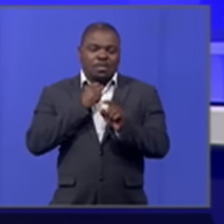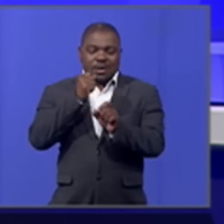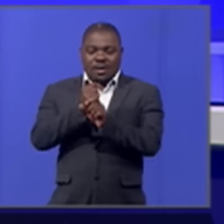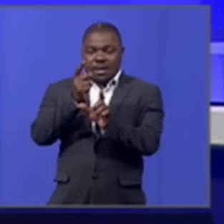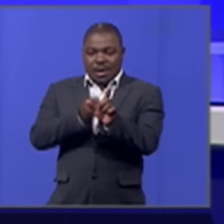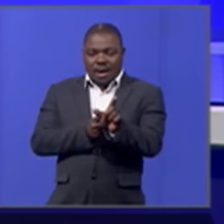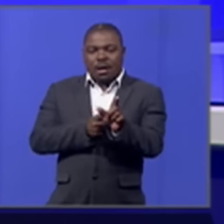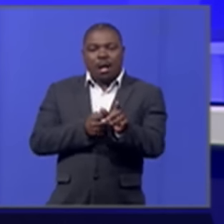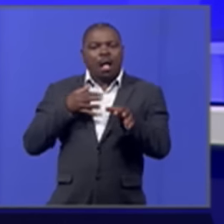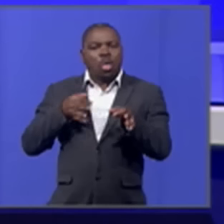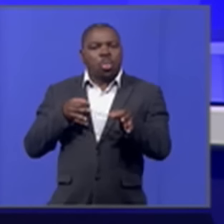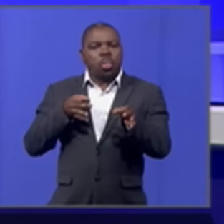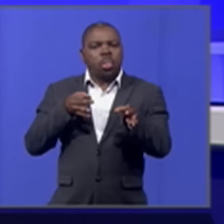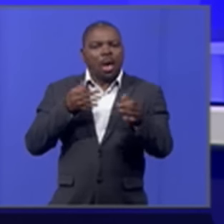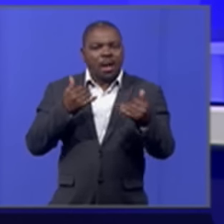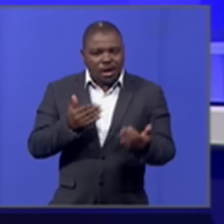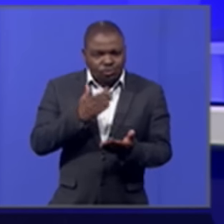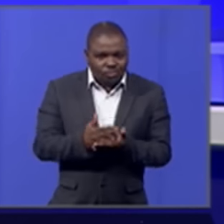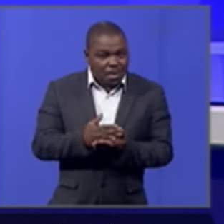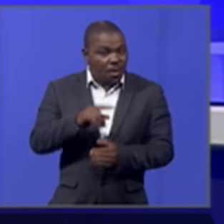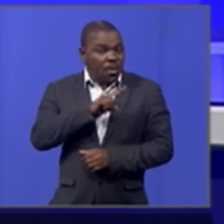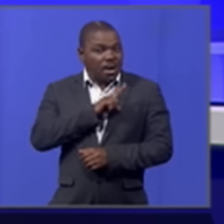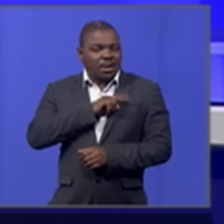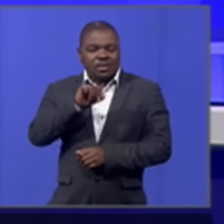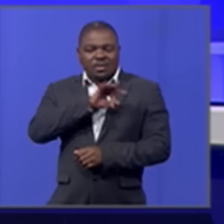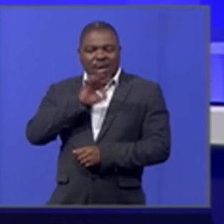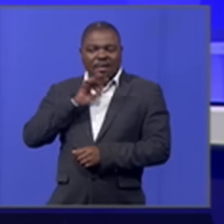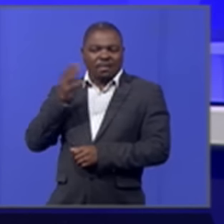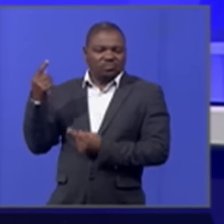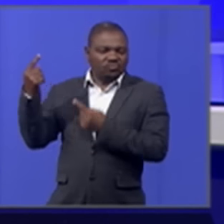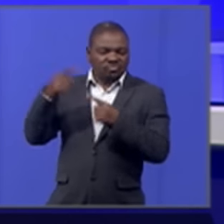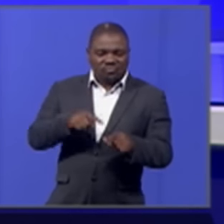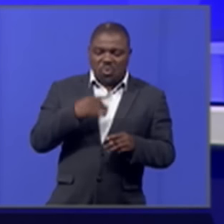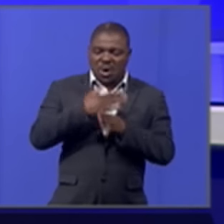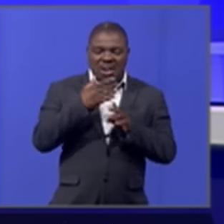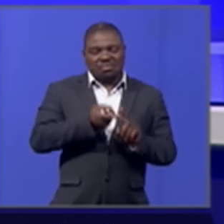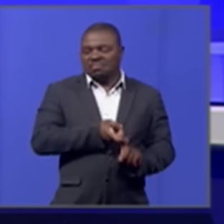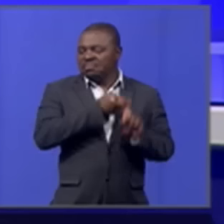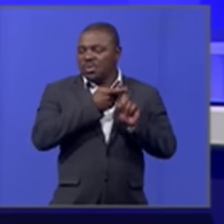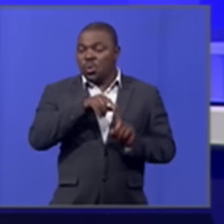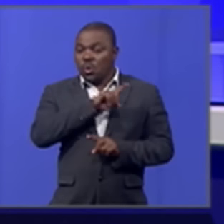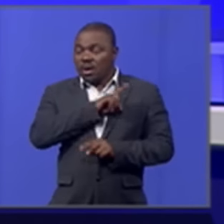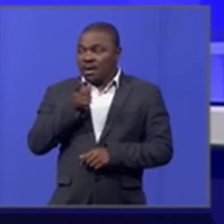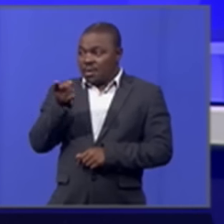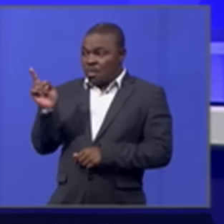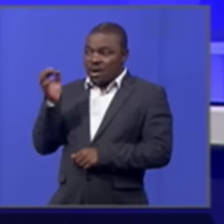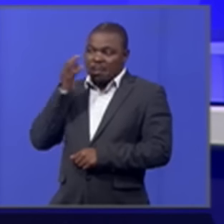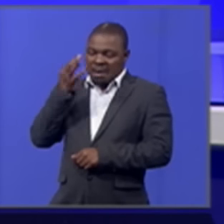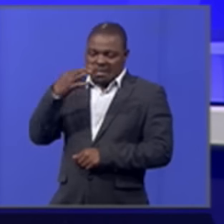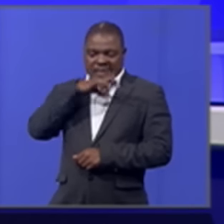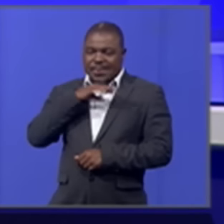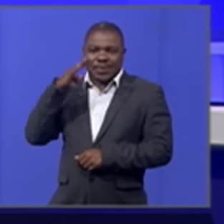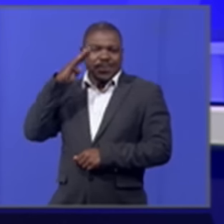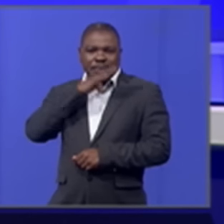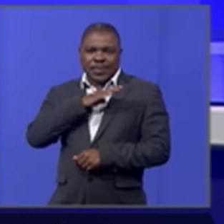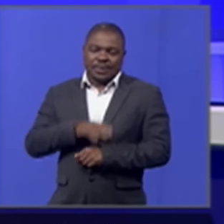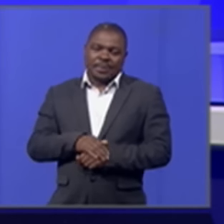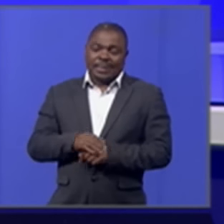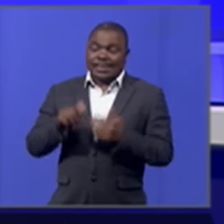e emitse ka gonne badiri bangwe ba maloba ba tswaletse ditiro ba kaya fa ba sa duela dituelo tsa bone dikgwedi